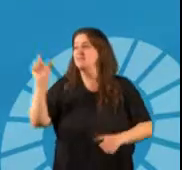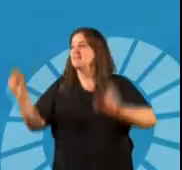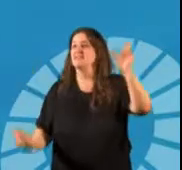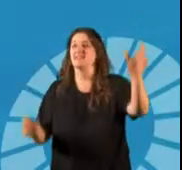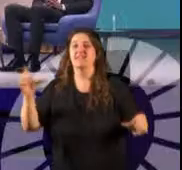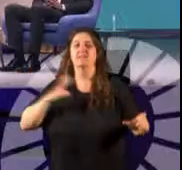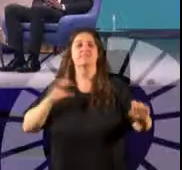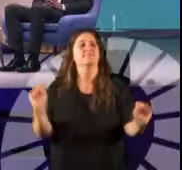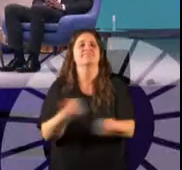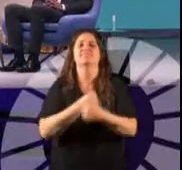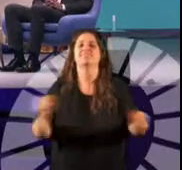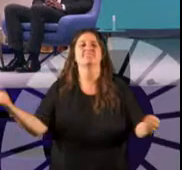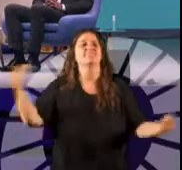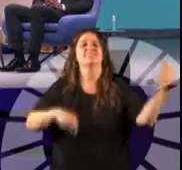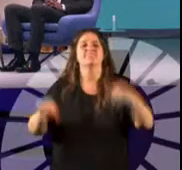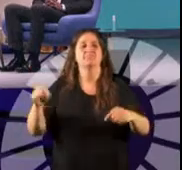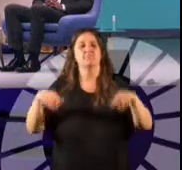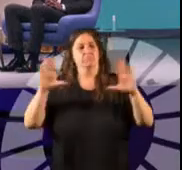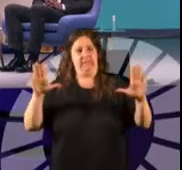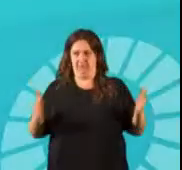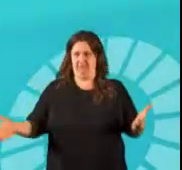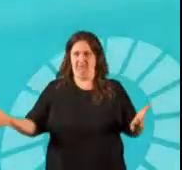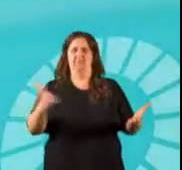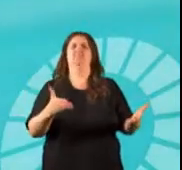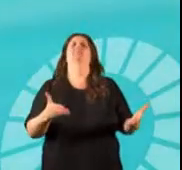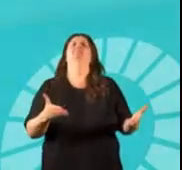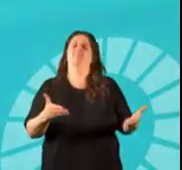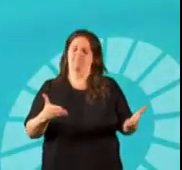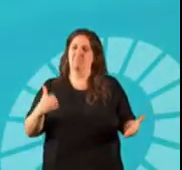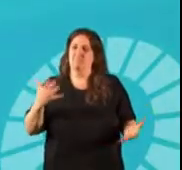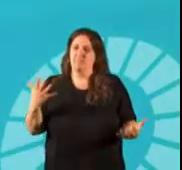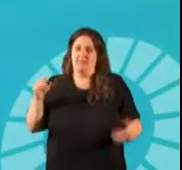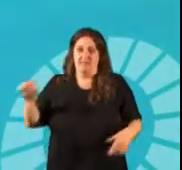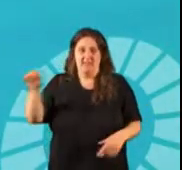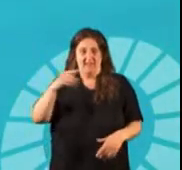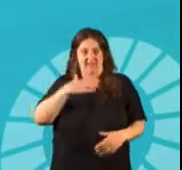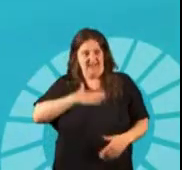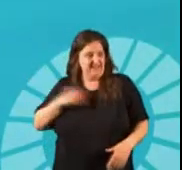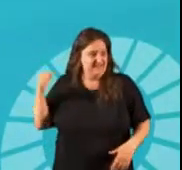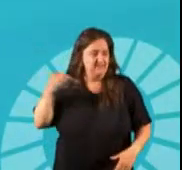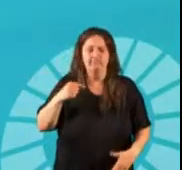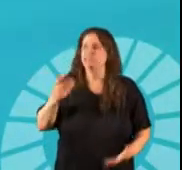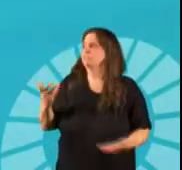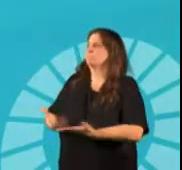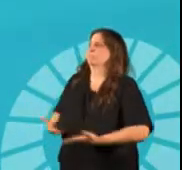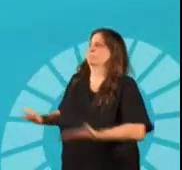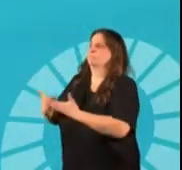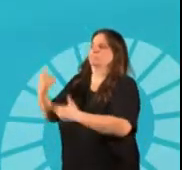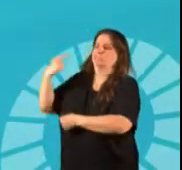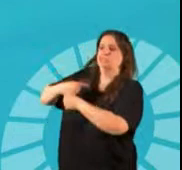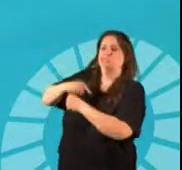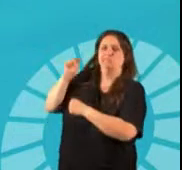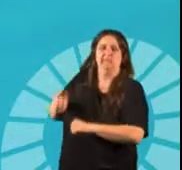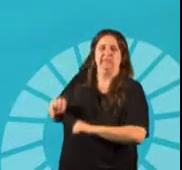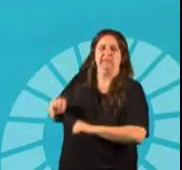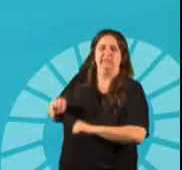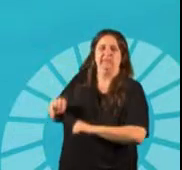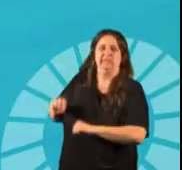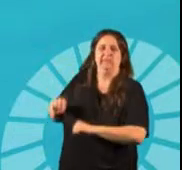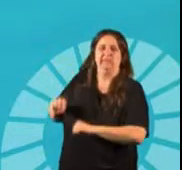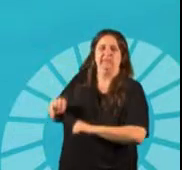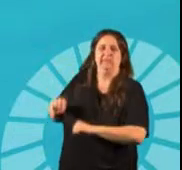the pandemic, from their own countries in difficult situations, to show their support for this fight. And there's